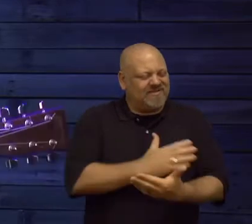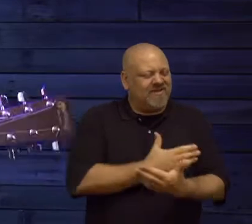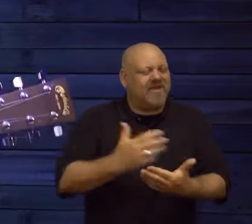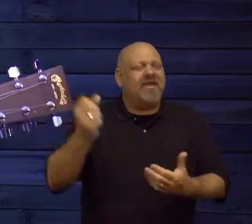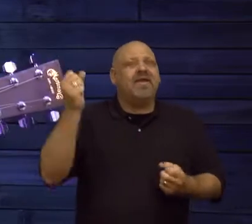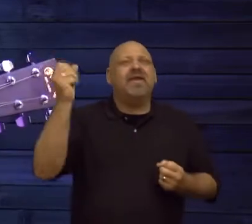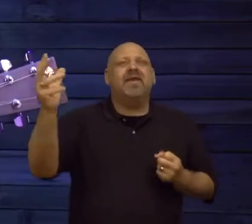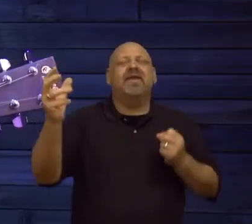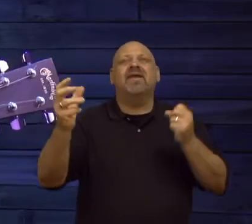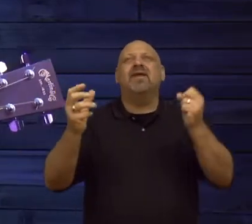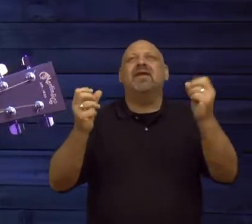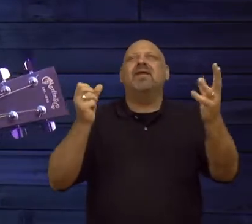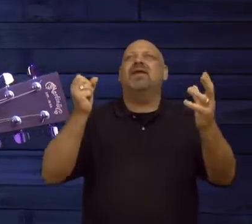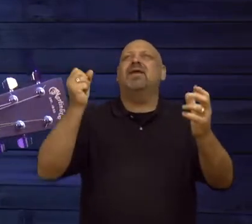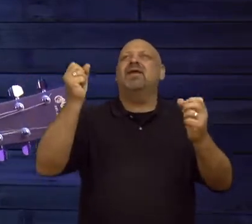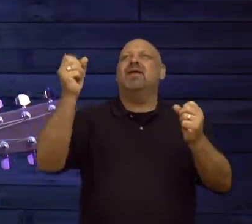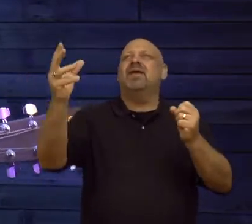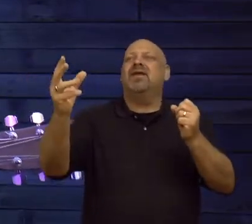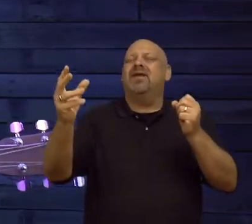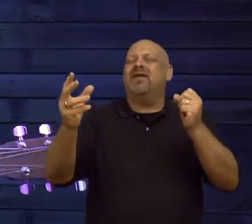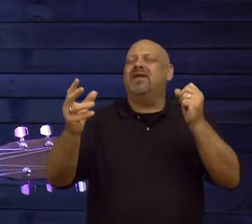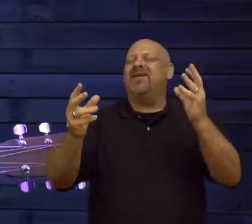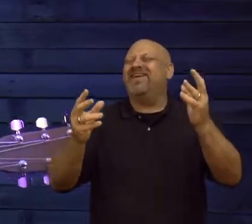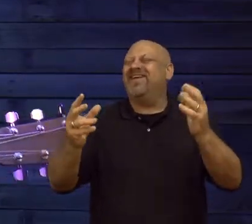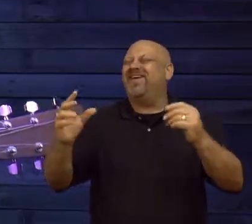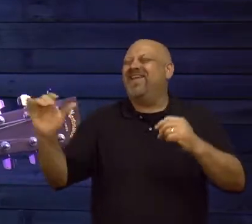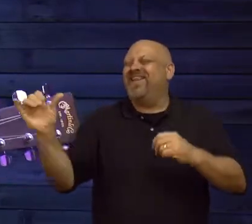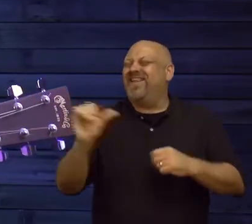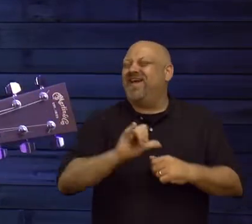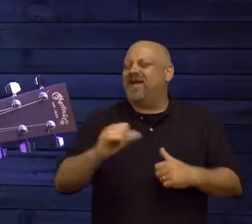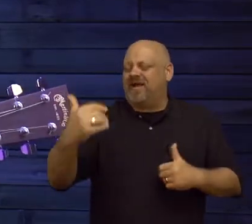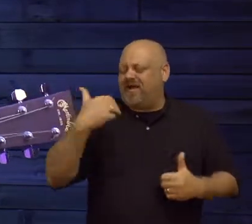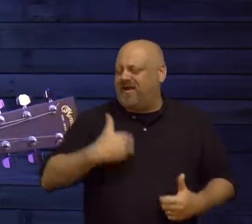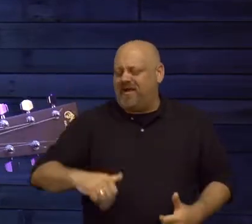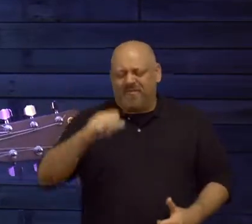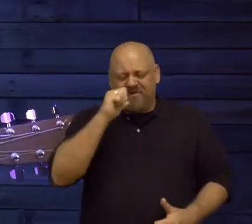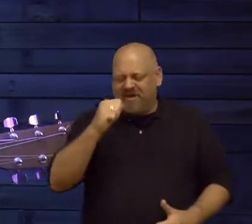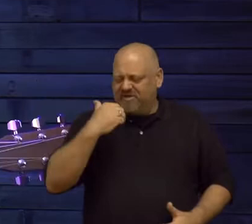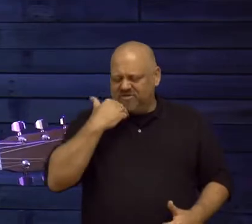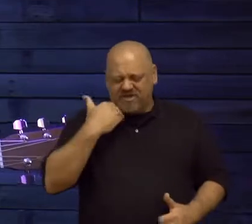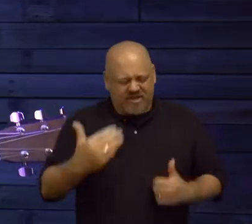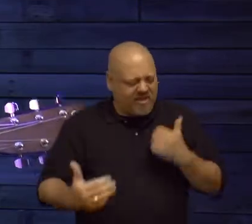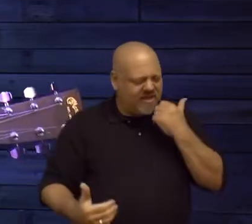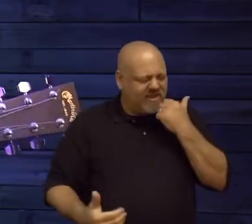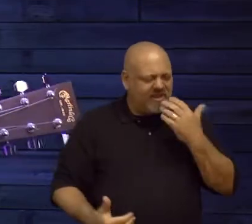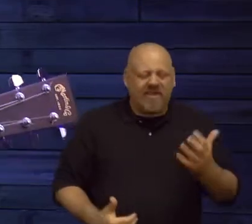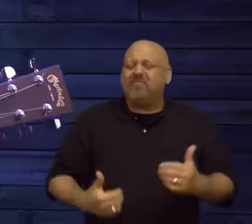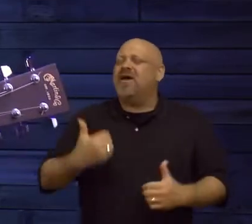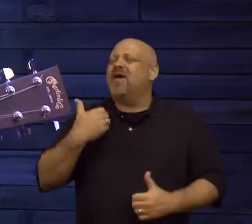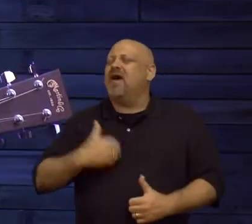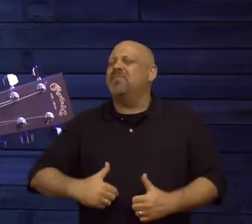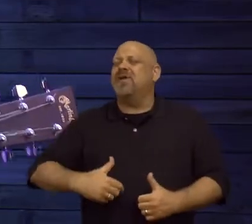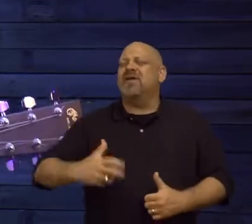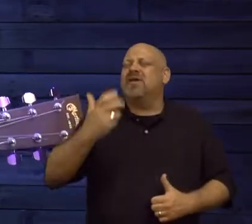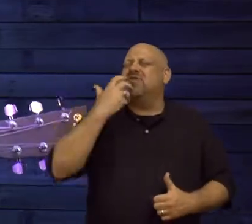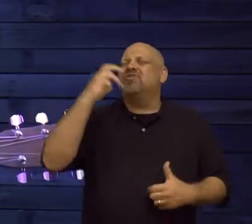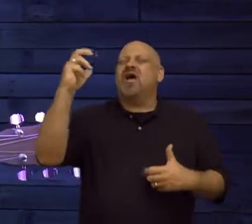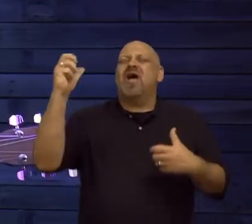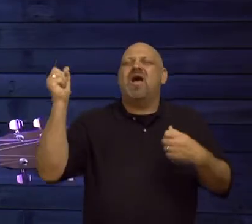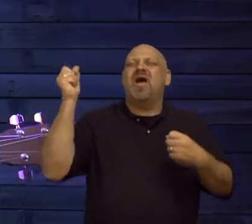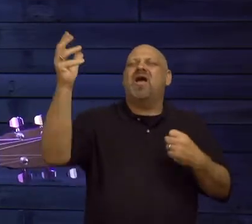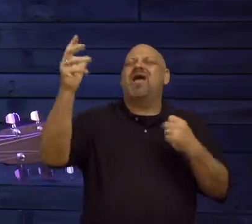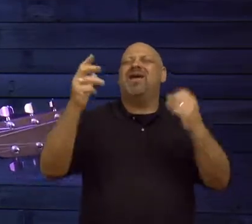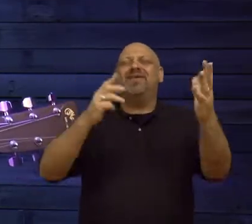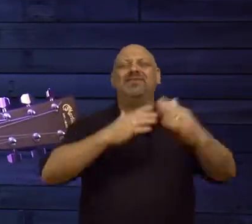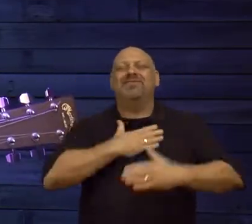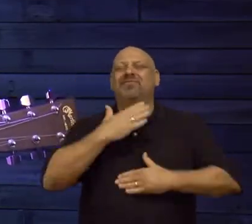and I'm gonna sing my song like I am unashamed. I'm gonna